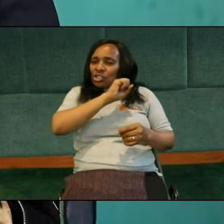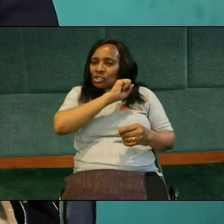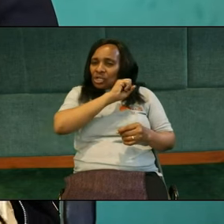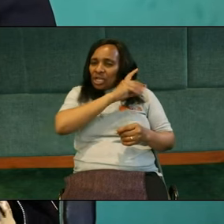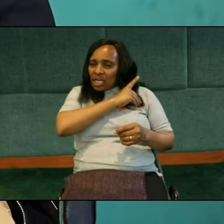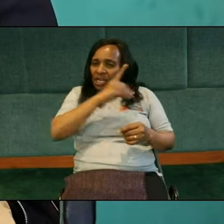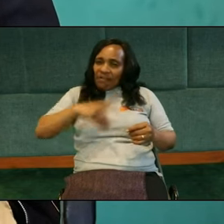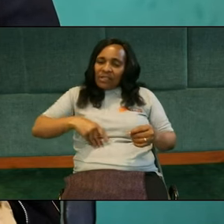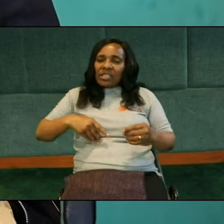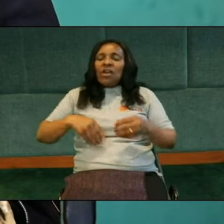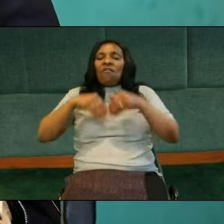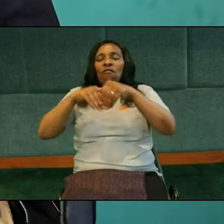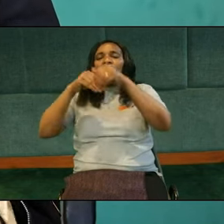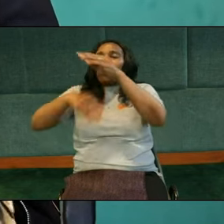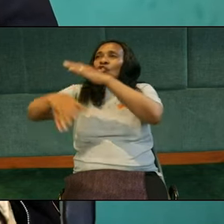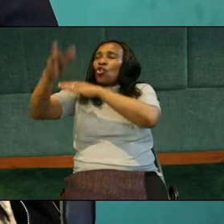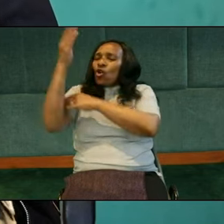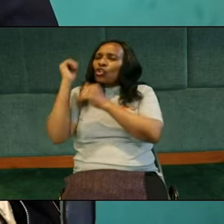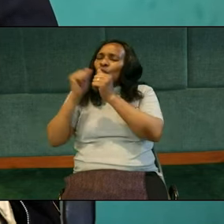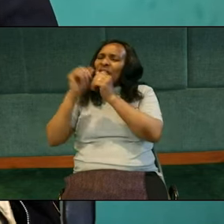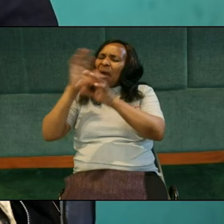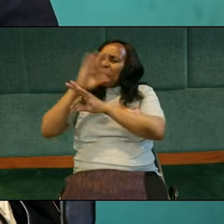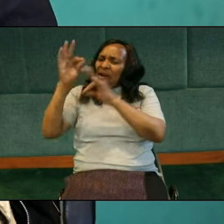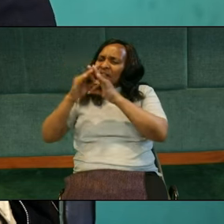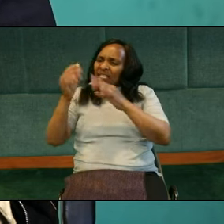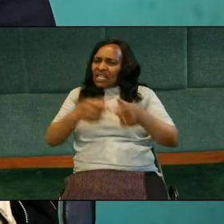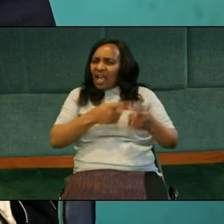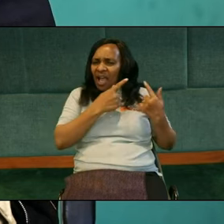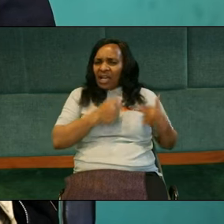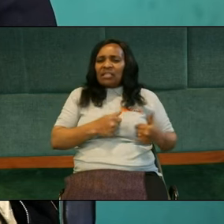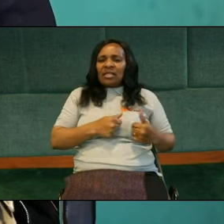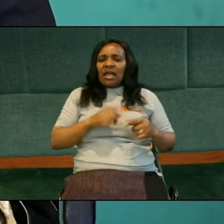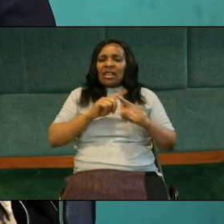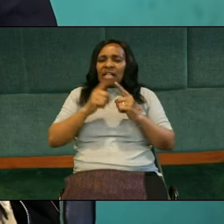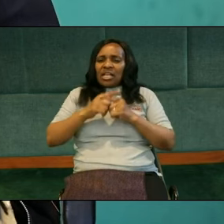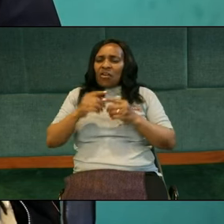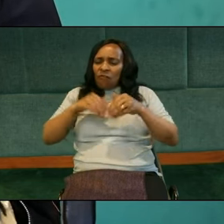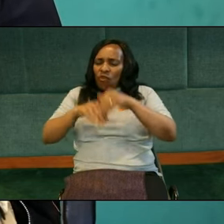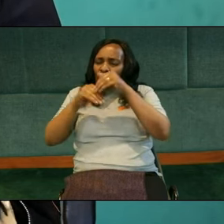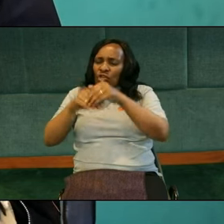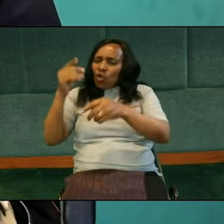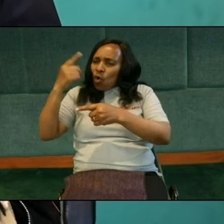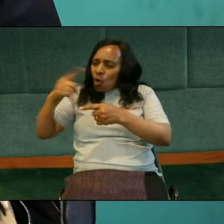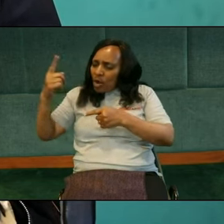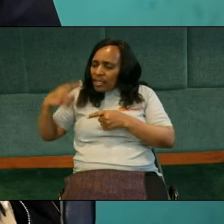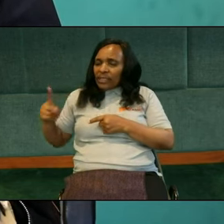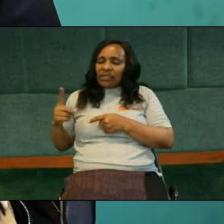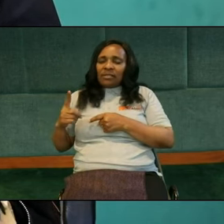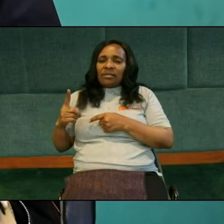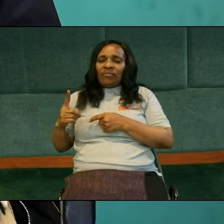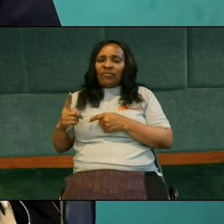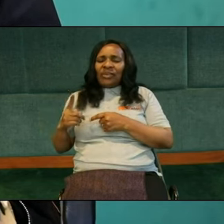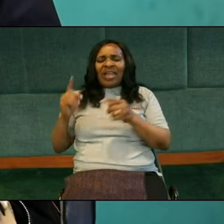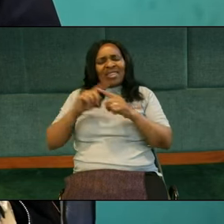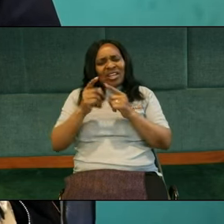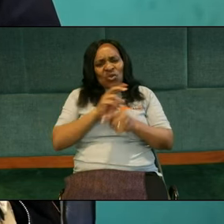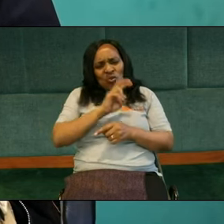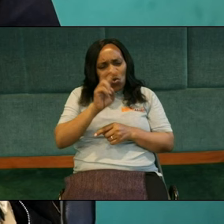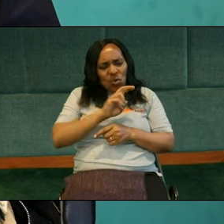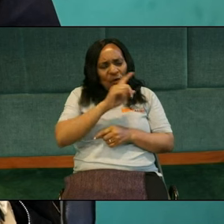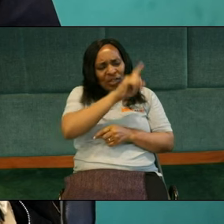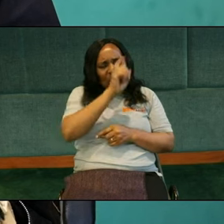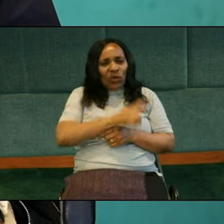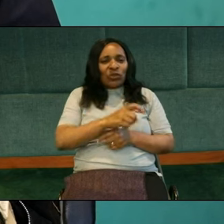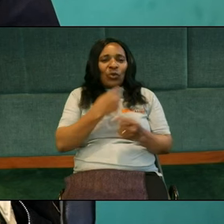David followed God with a perfect heart, and he followed him correctly. So when we look at this question that you're